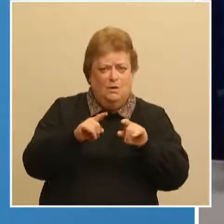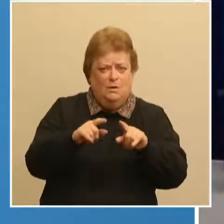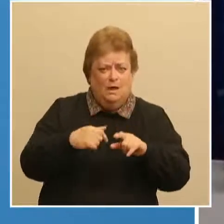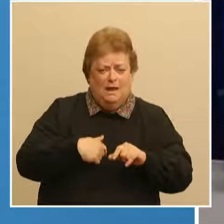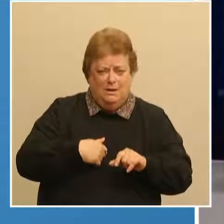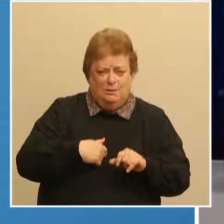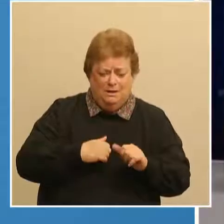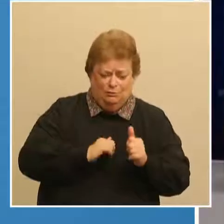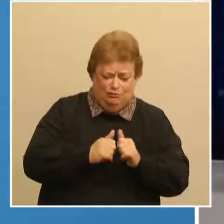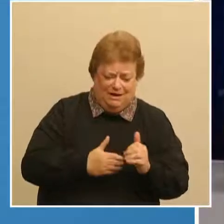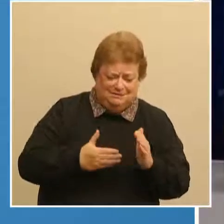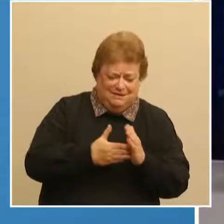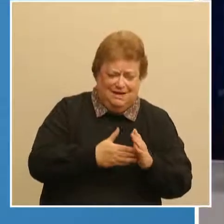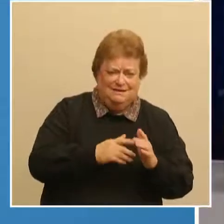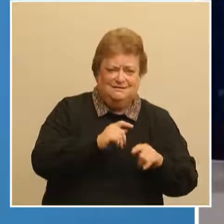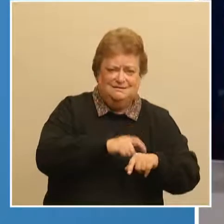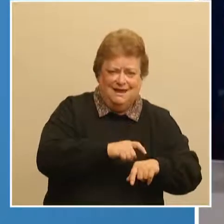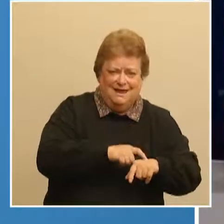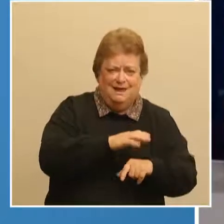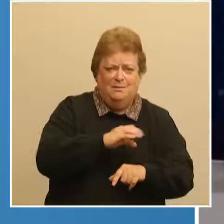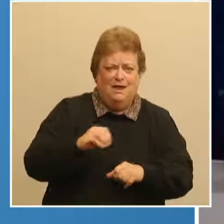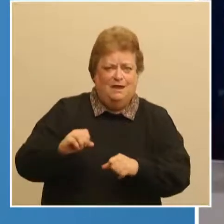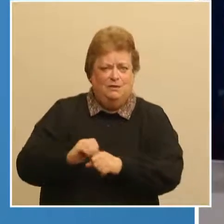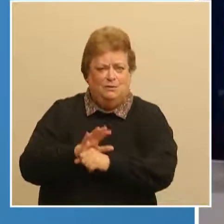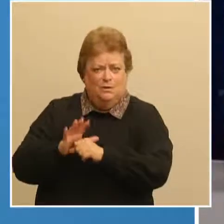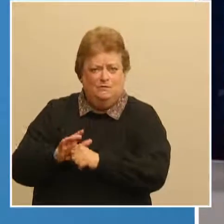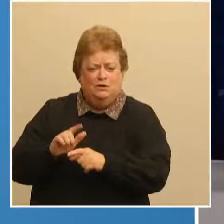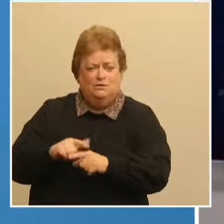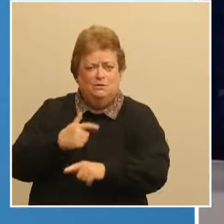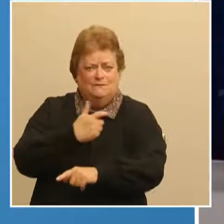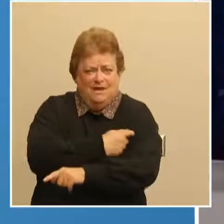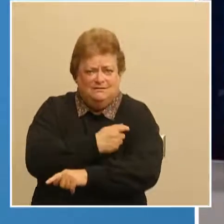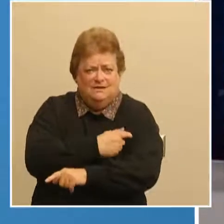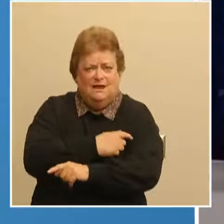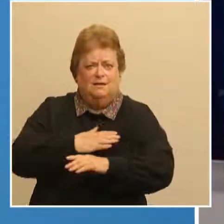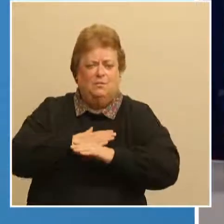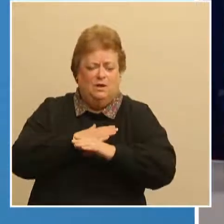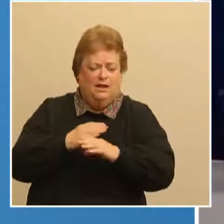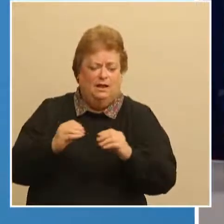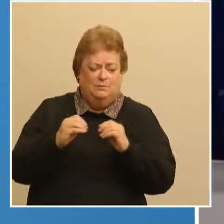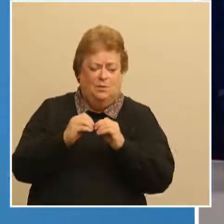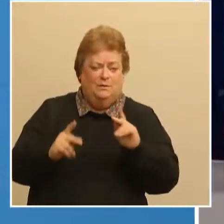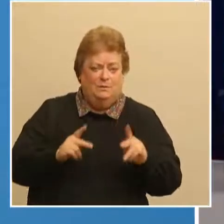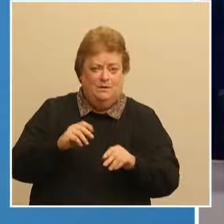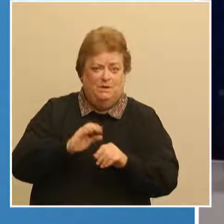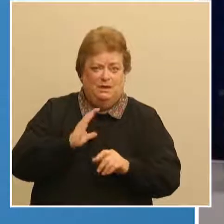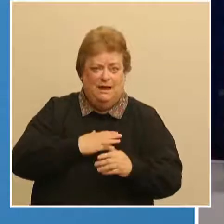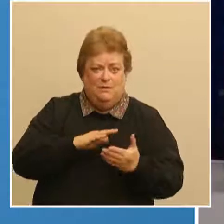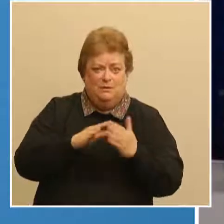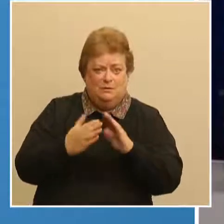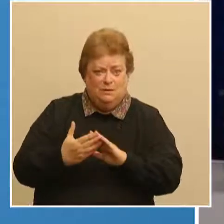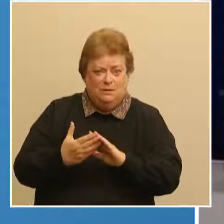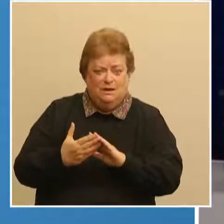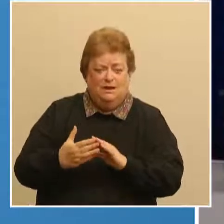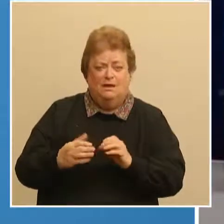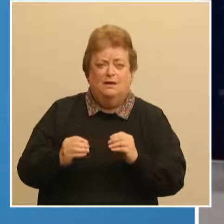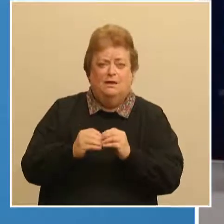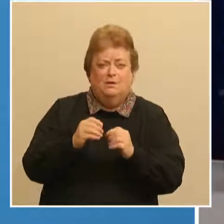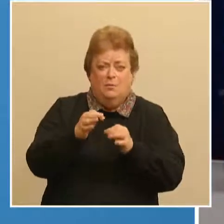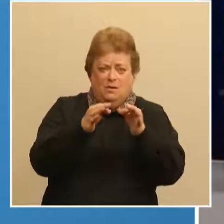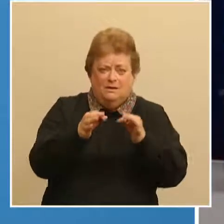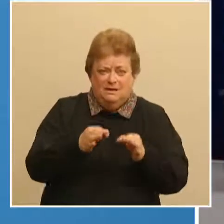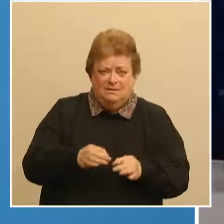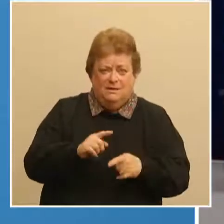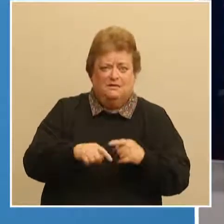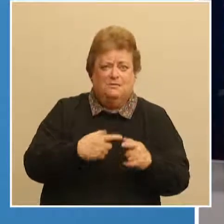and those variant strains of COVID-19 to vaccinate and protect more of our community members. Here with more details about our